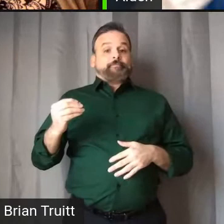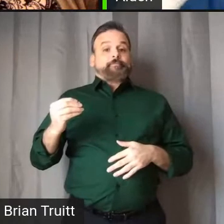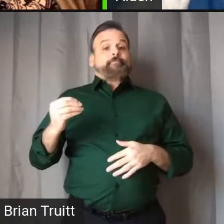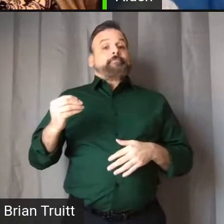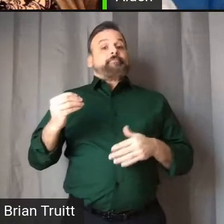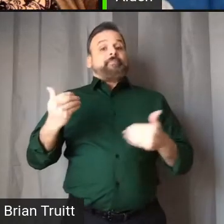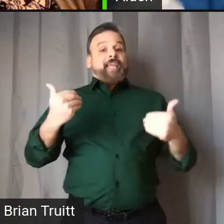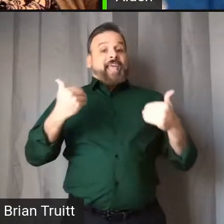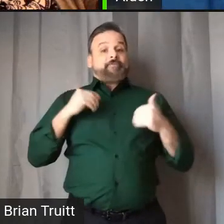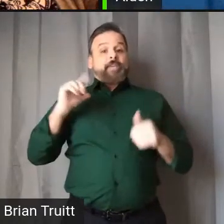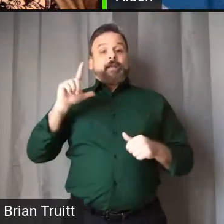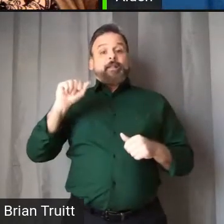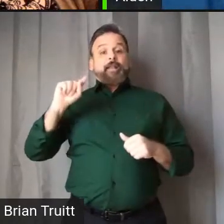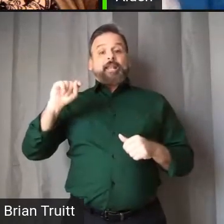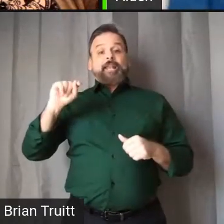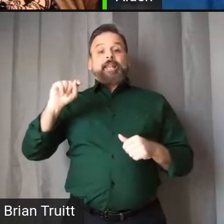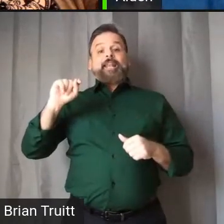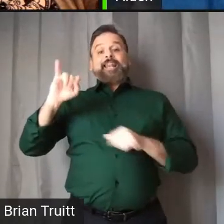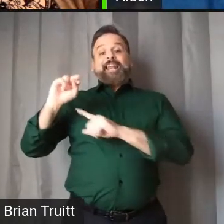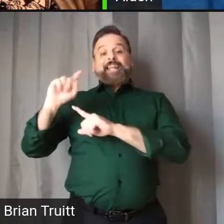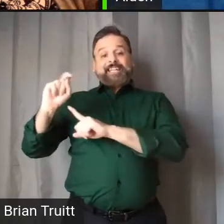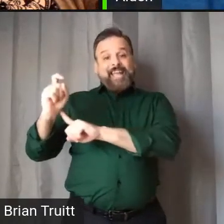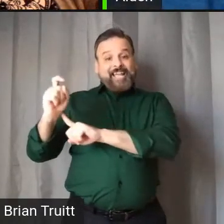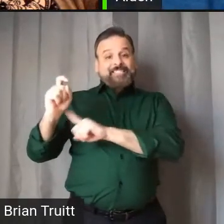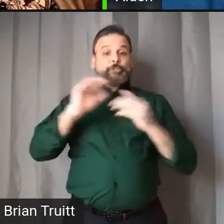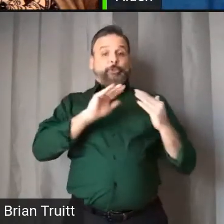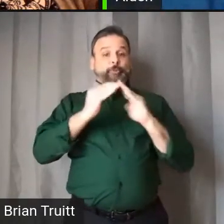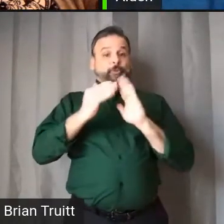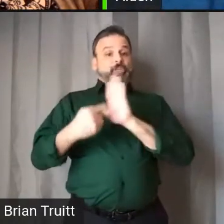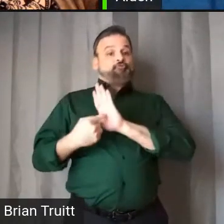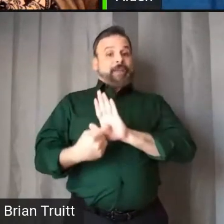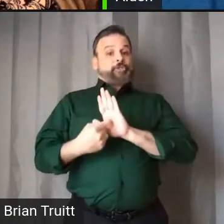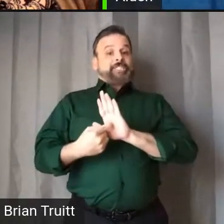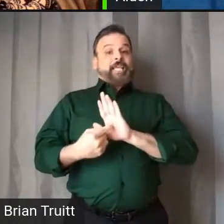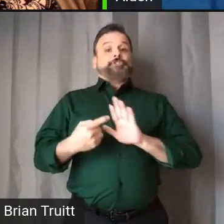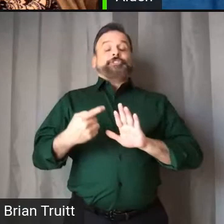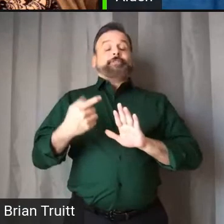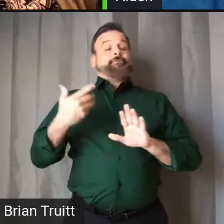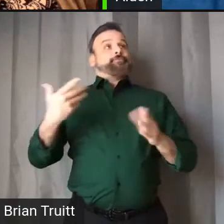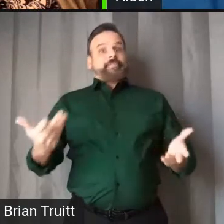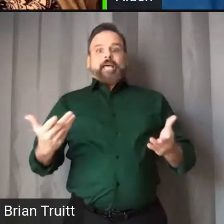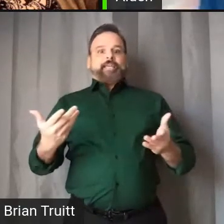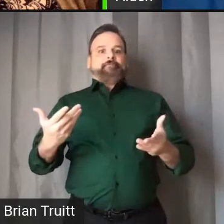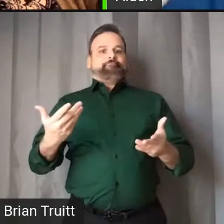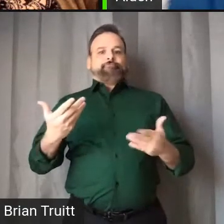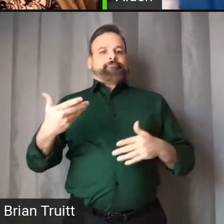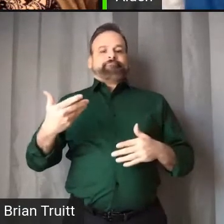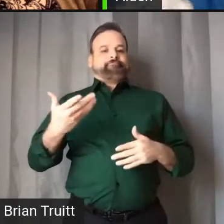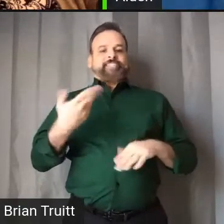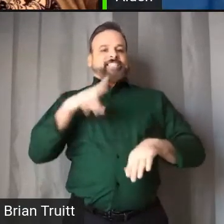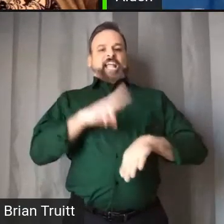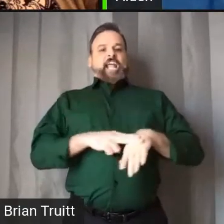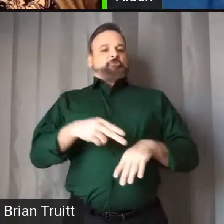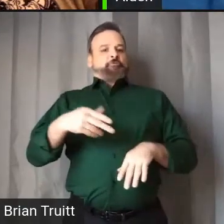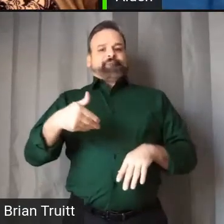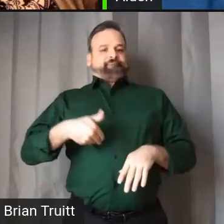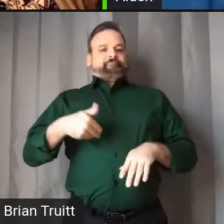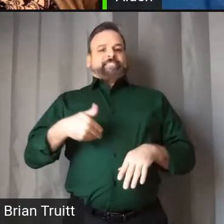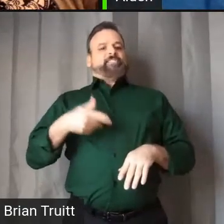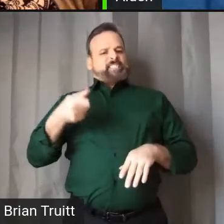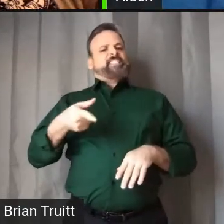having this Latinx community representation, it was like second nature. It was like, yes, this is how this magic